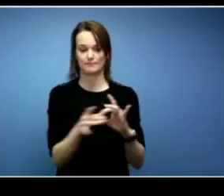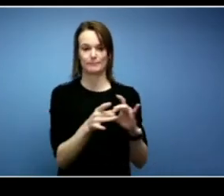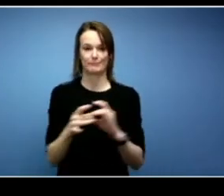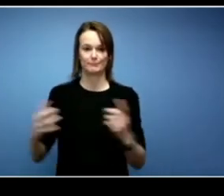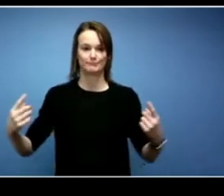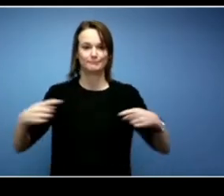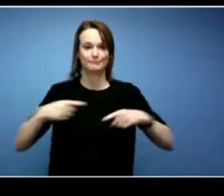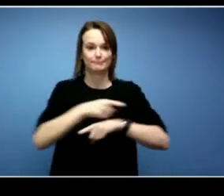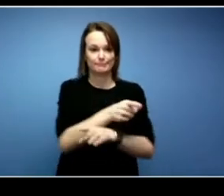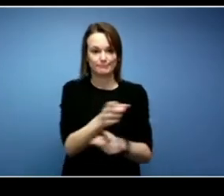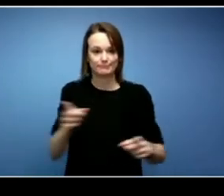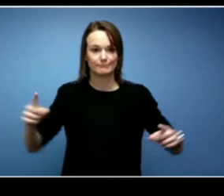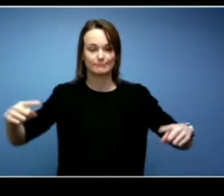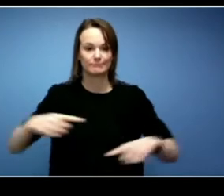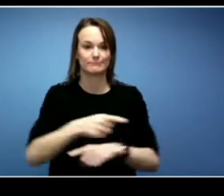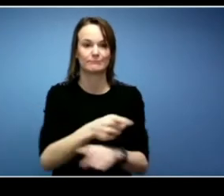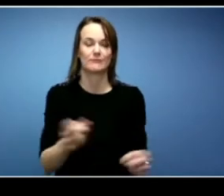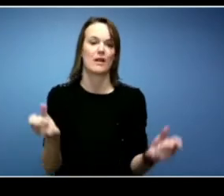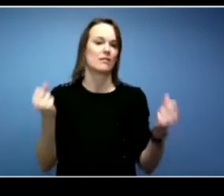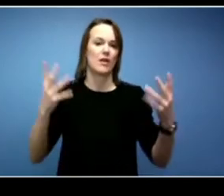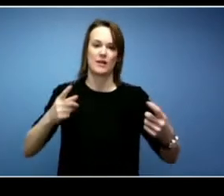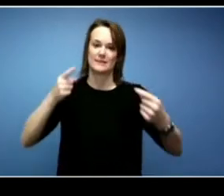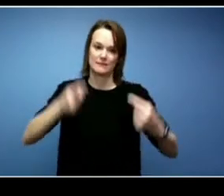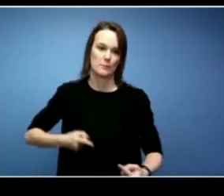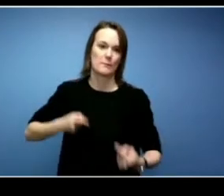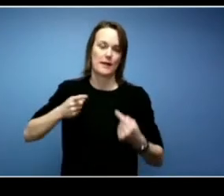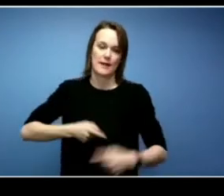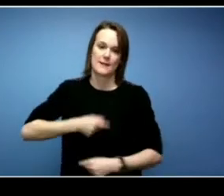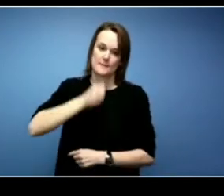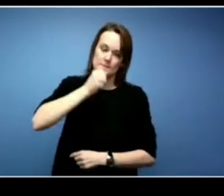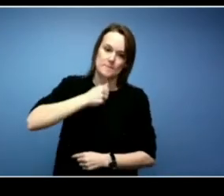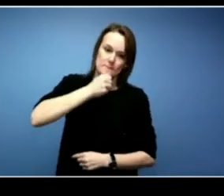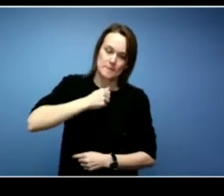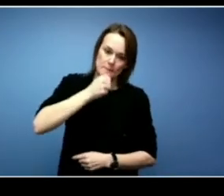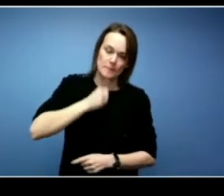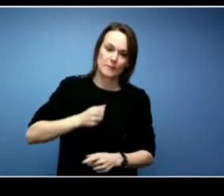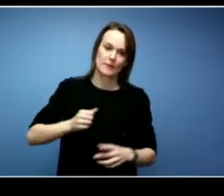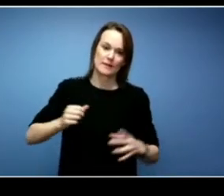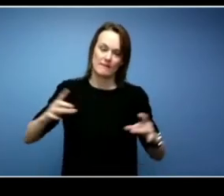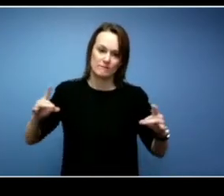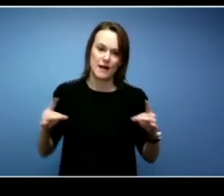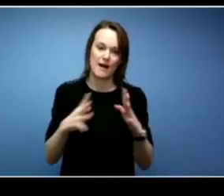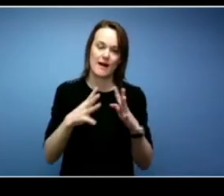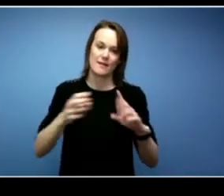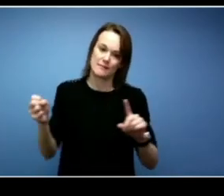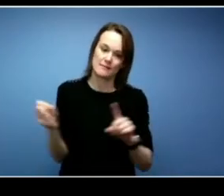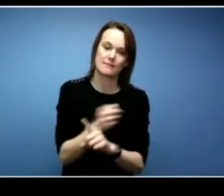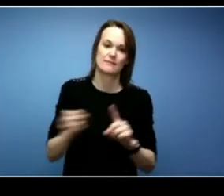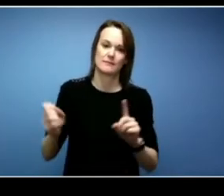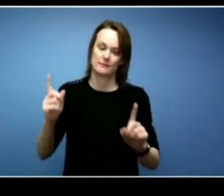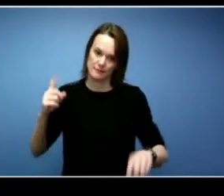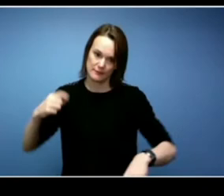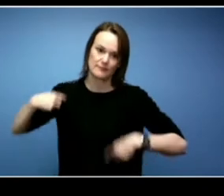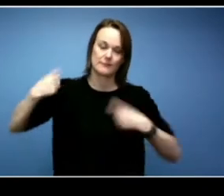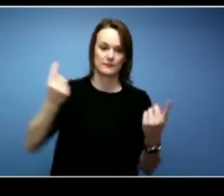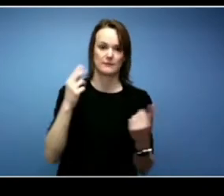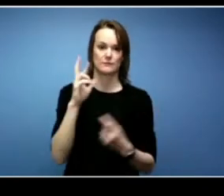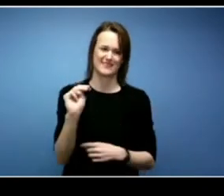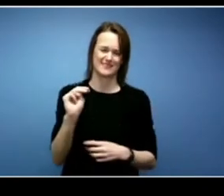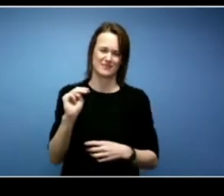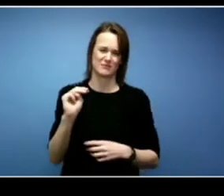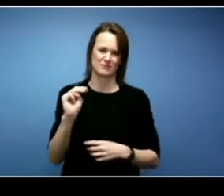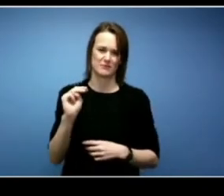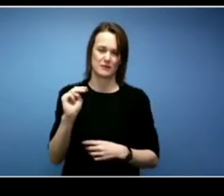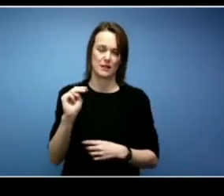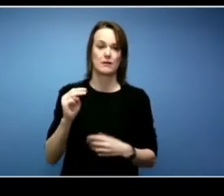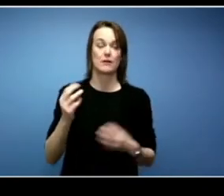pain from a past inflicted with racism and violence against our people. And for that reason, I do a land acknowledgement and recognition of